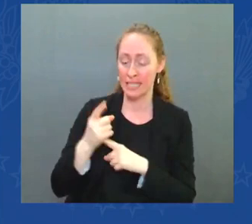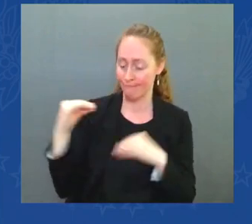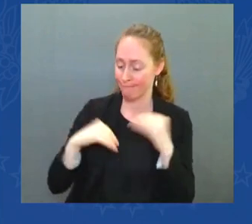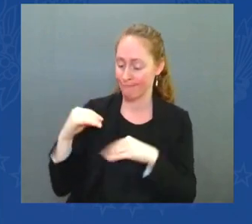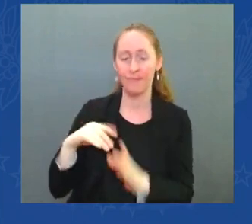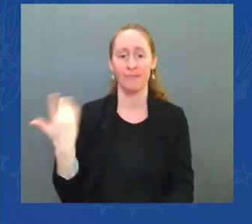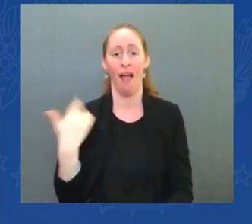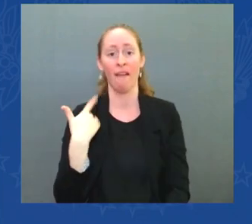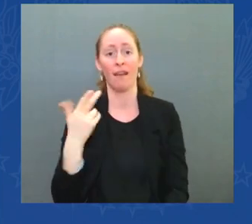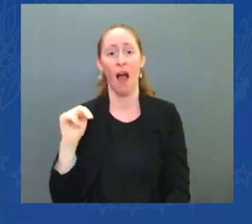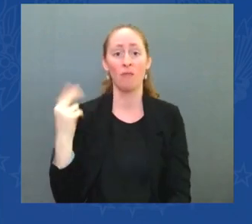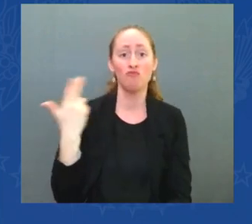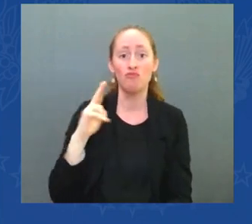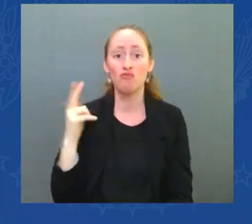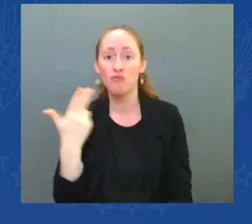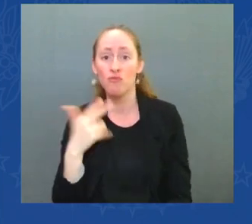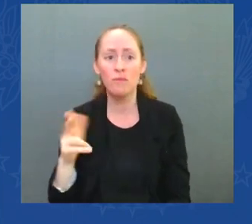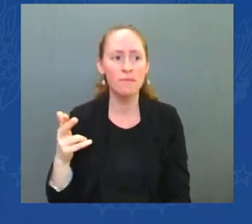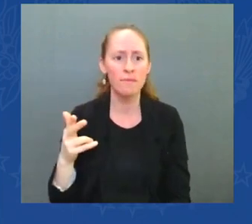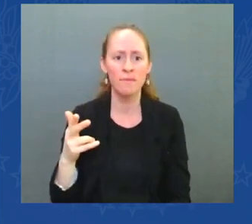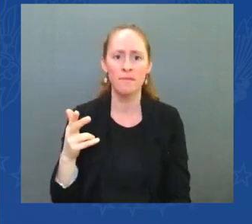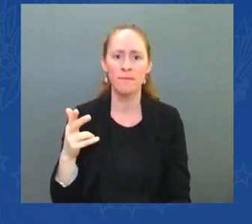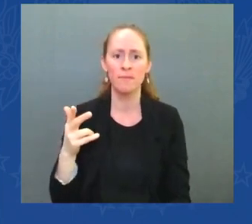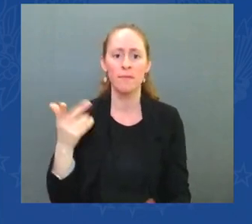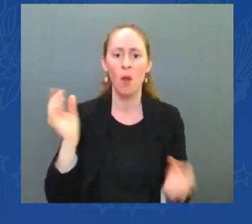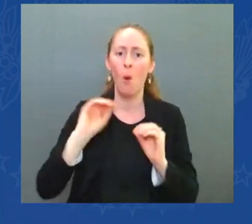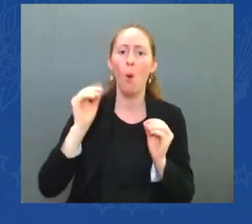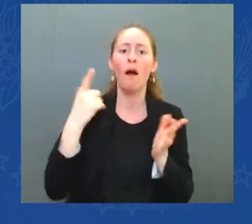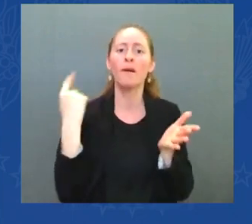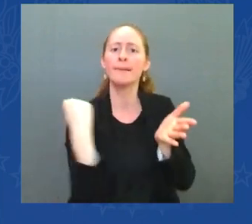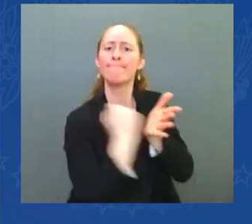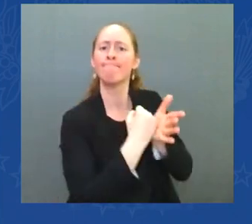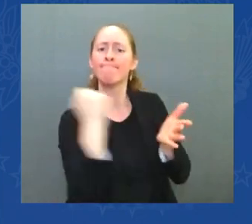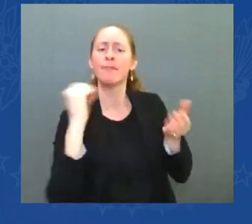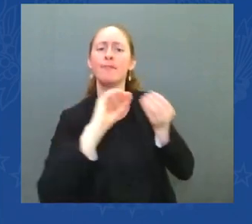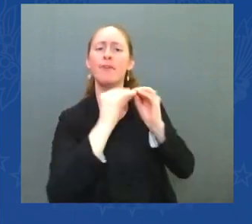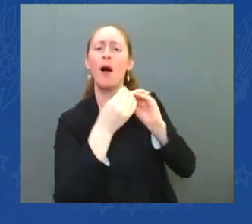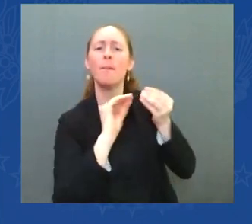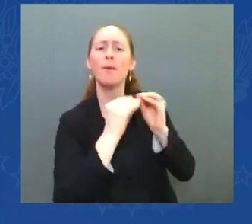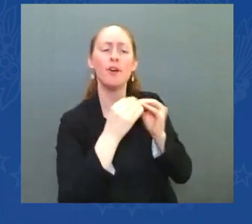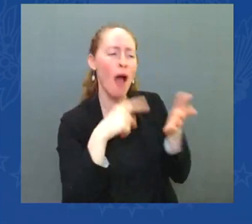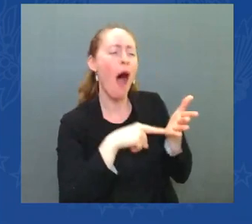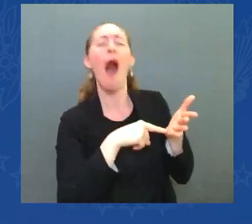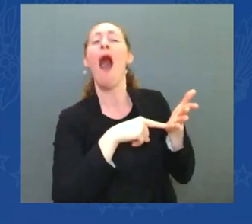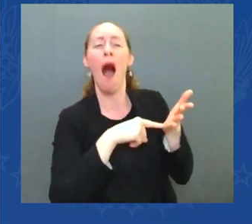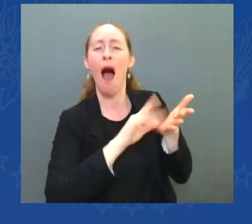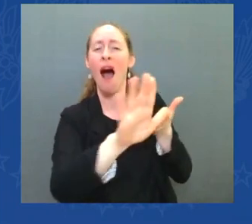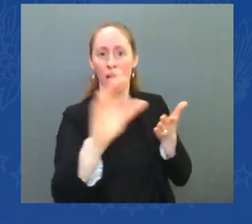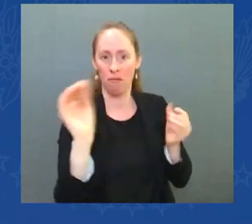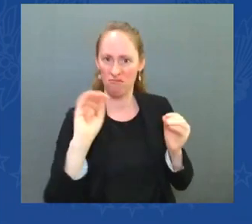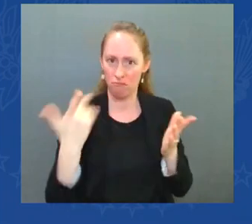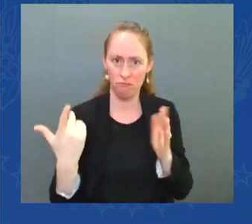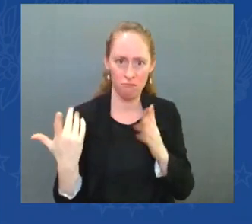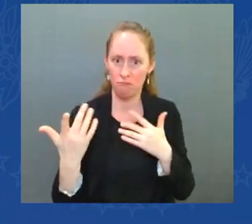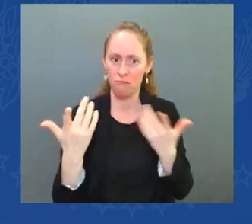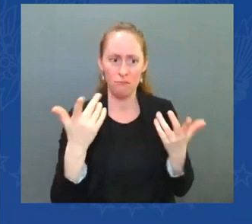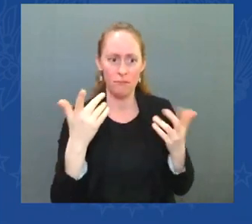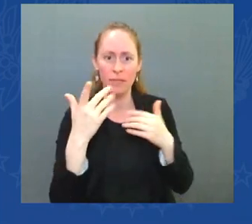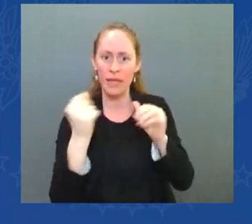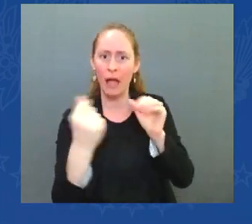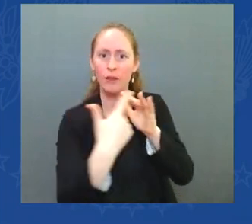serial numbers, these guns. When they show up at a crime scene, they can't be traced. Harder to find and prove who used